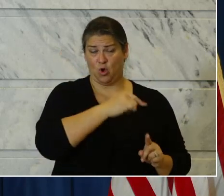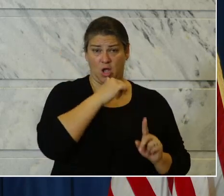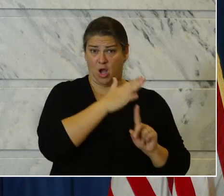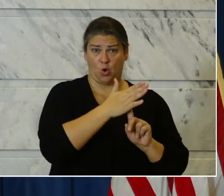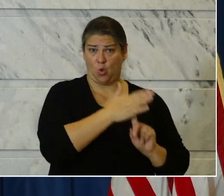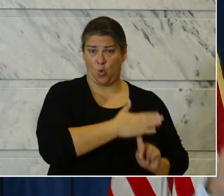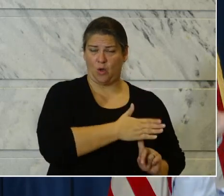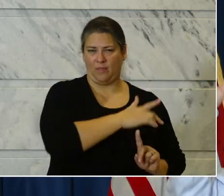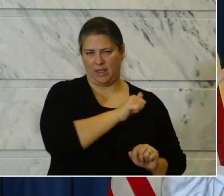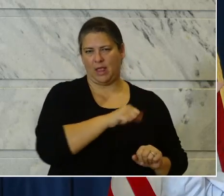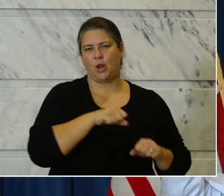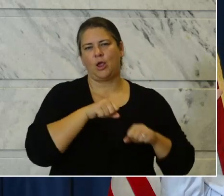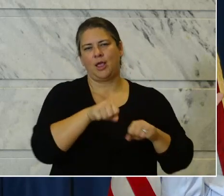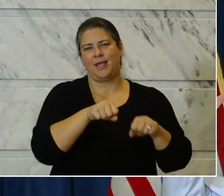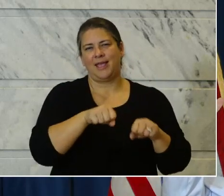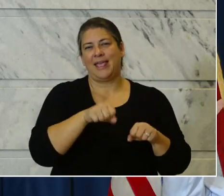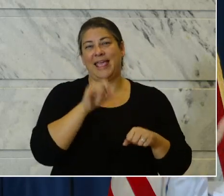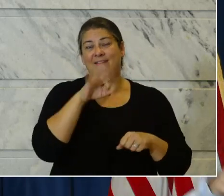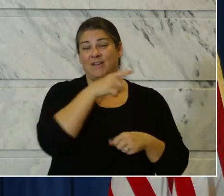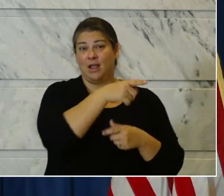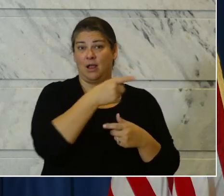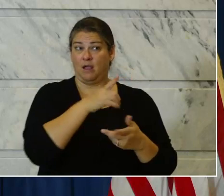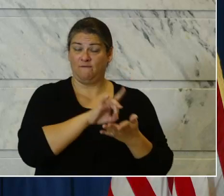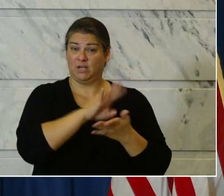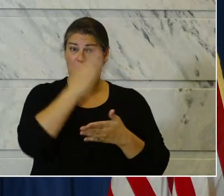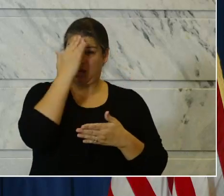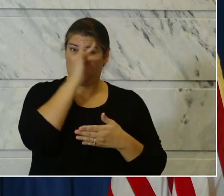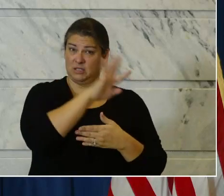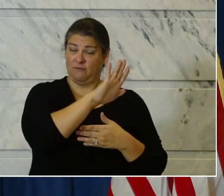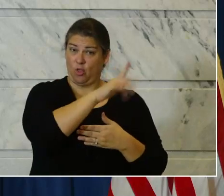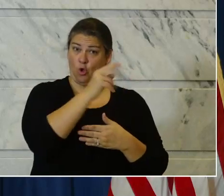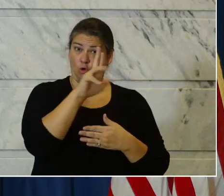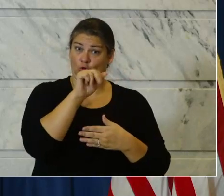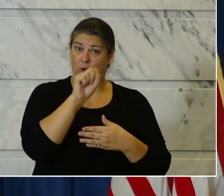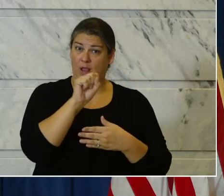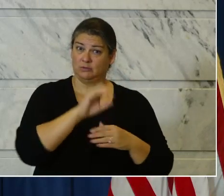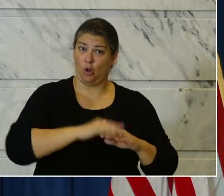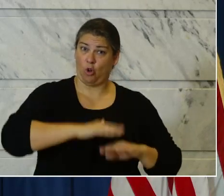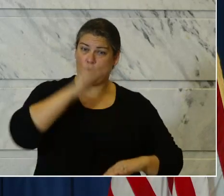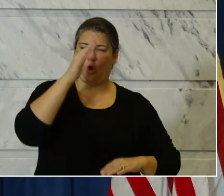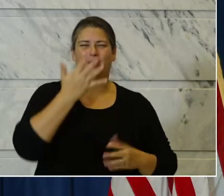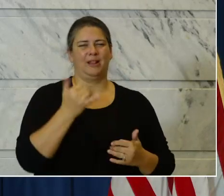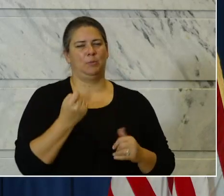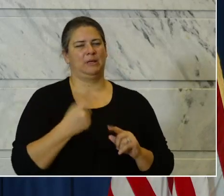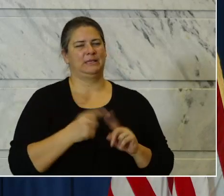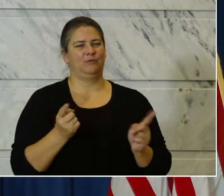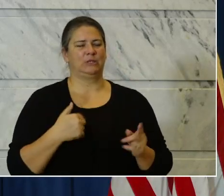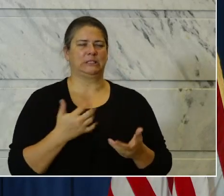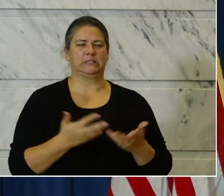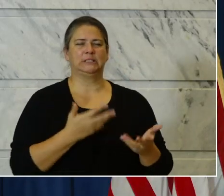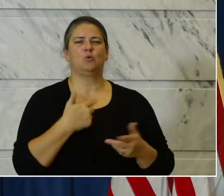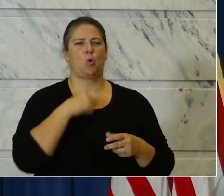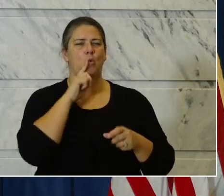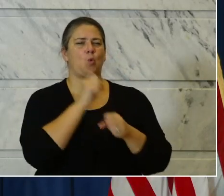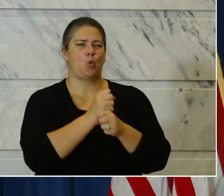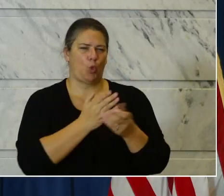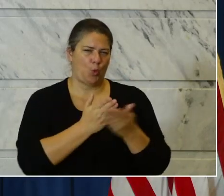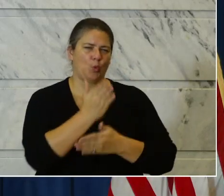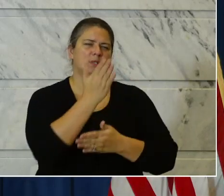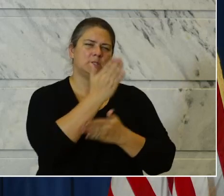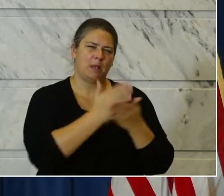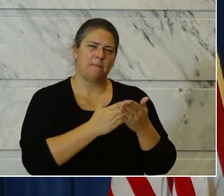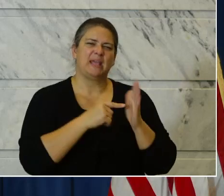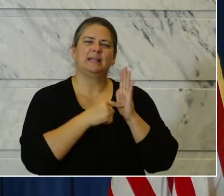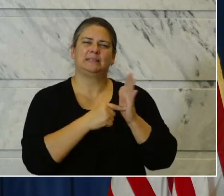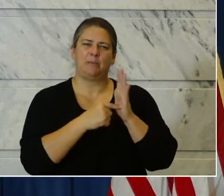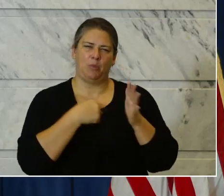can't cut their grass and not let it get incredibly high. And so we're gonna work through what some of those examples